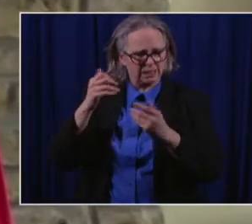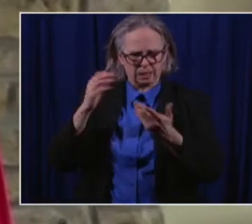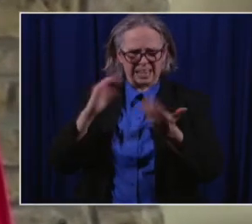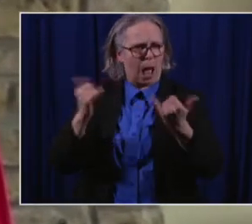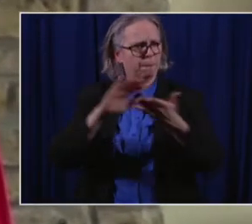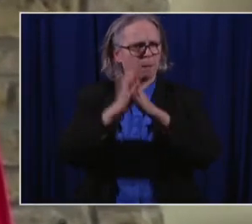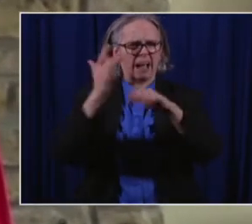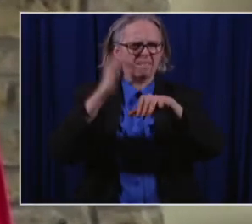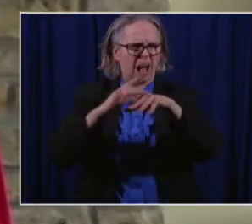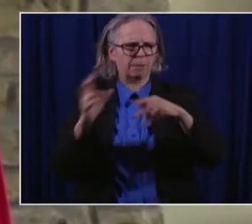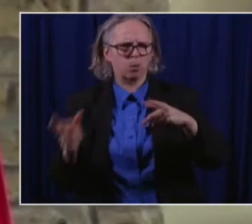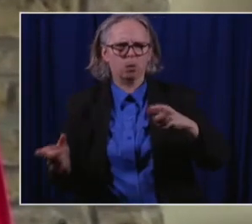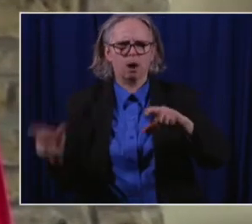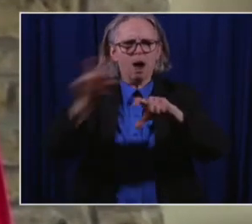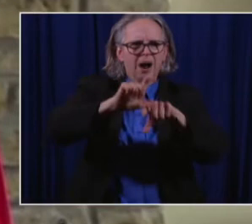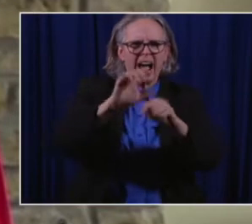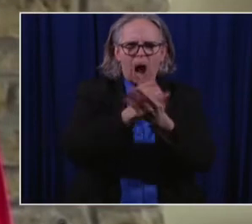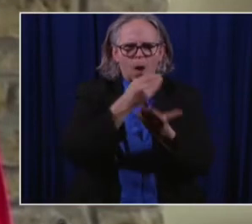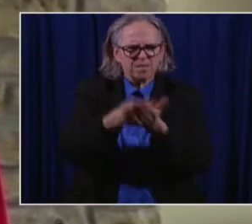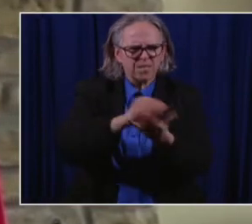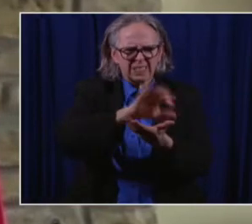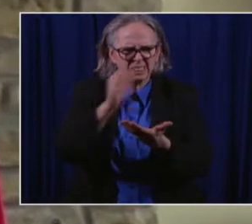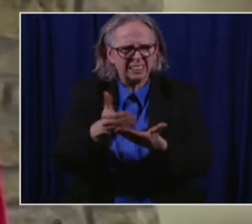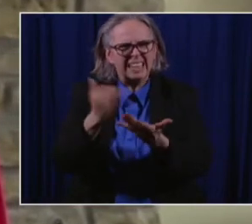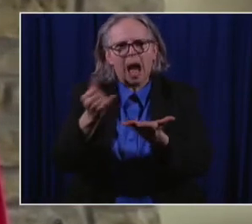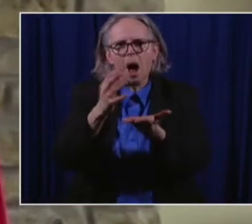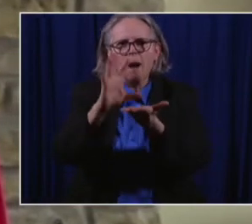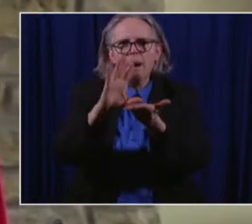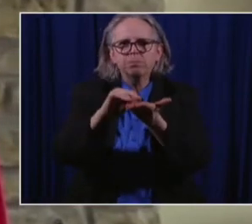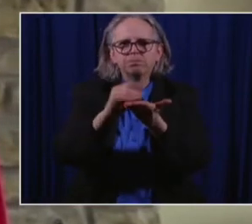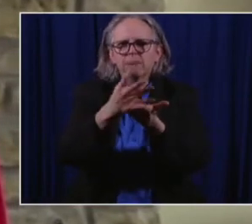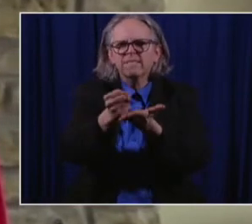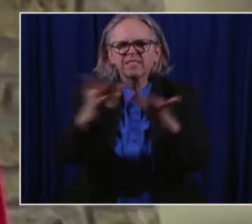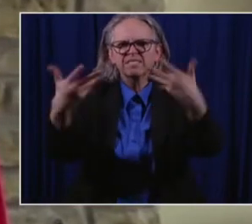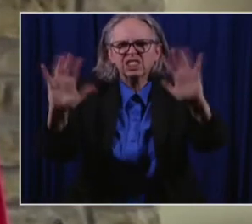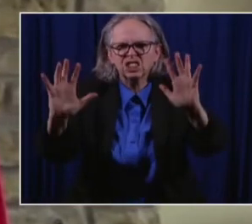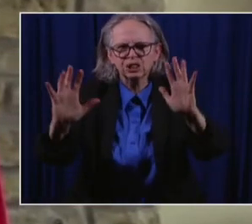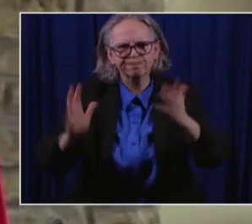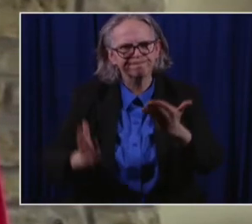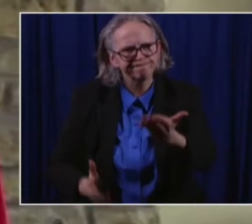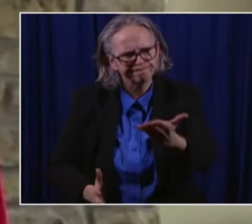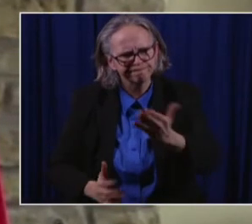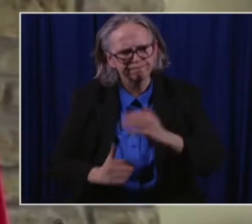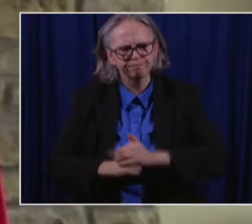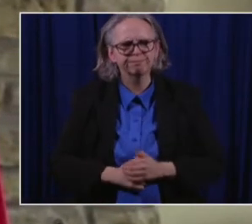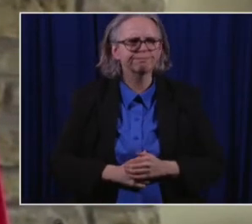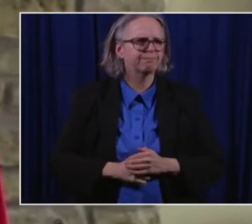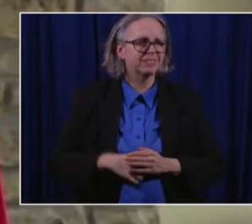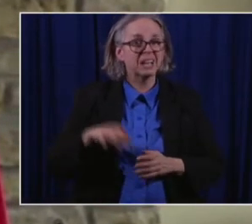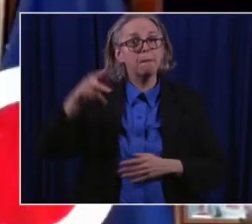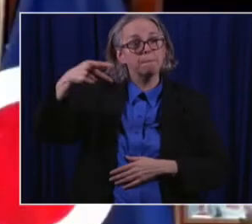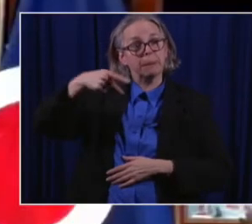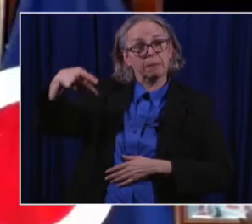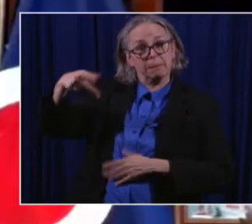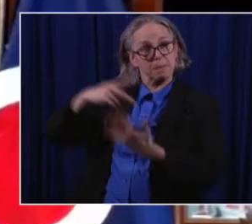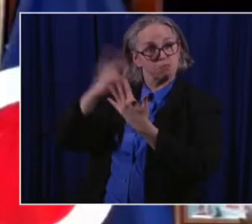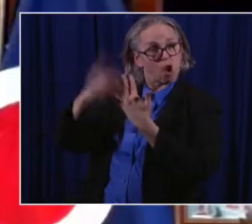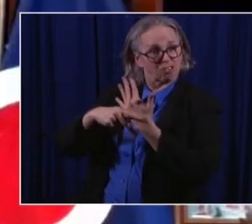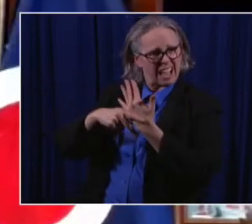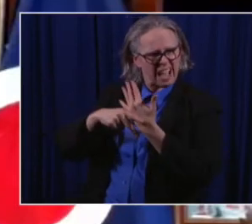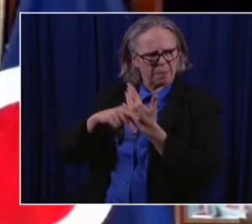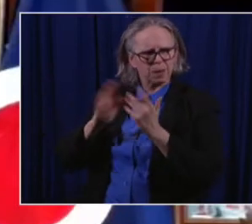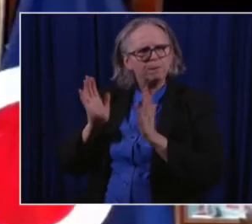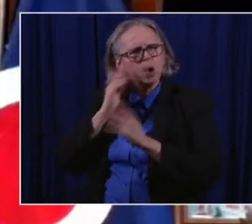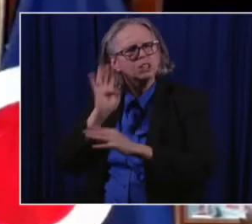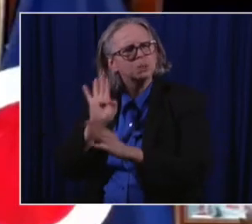That obviously ran out from federal resources, but the PPP program that helps small businesses.